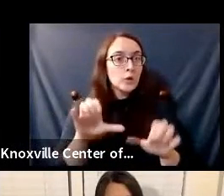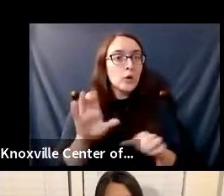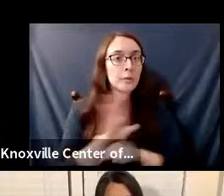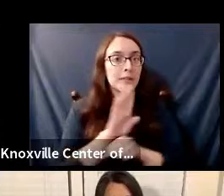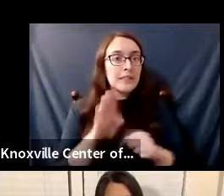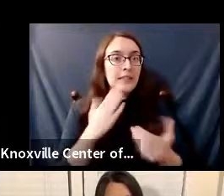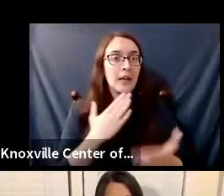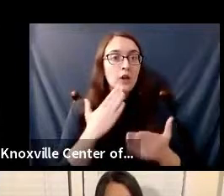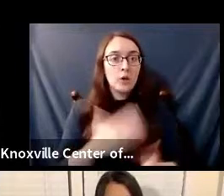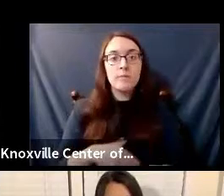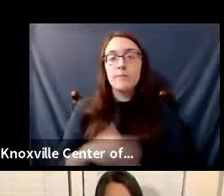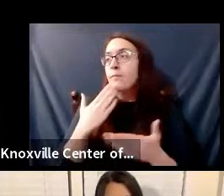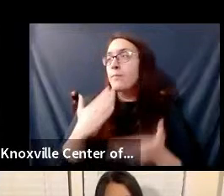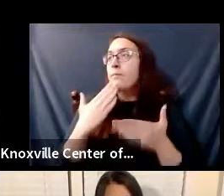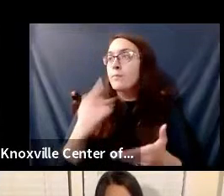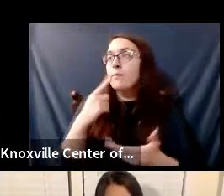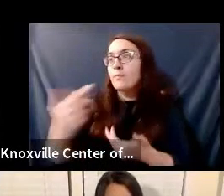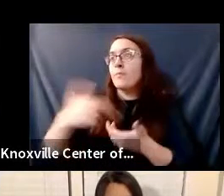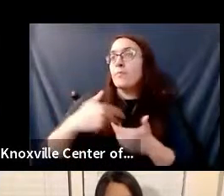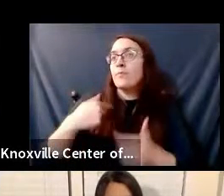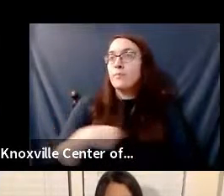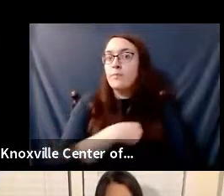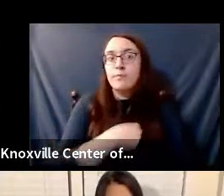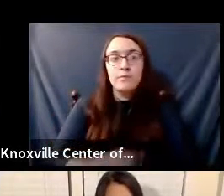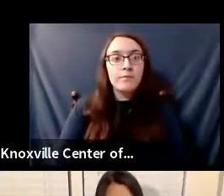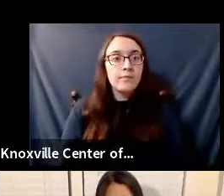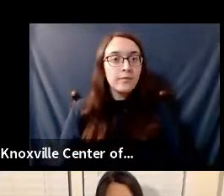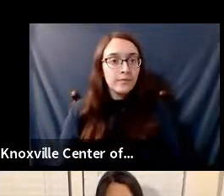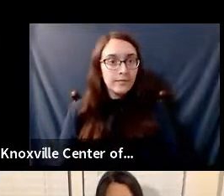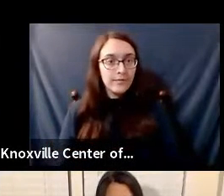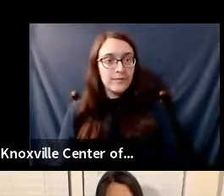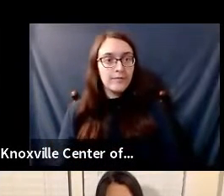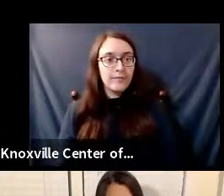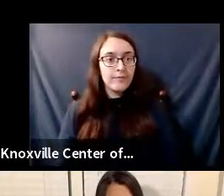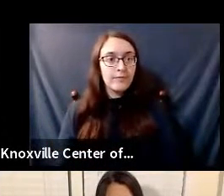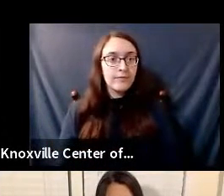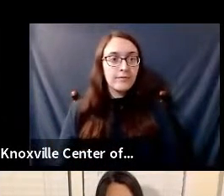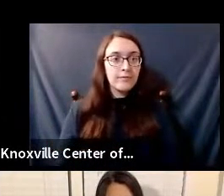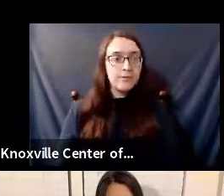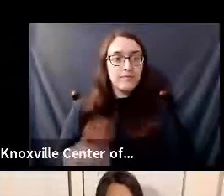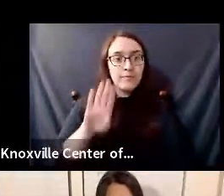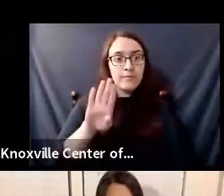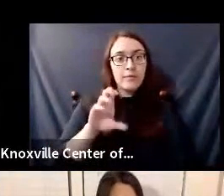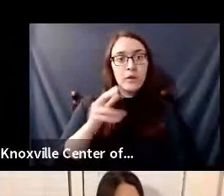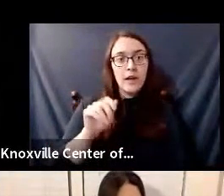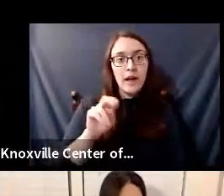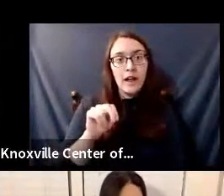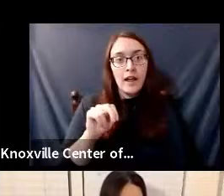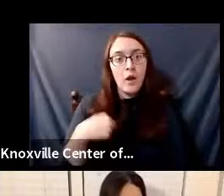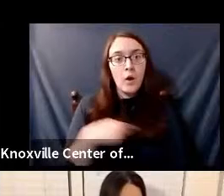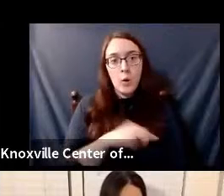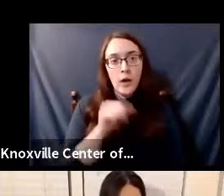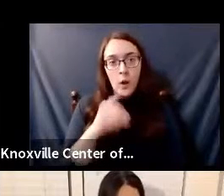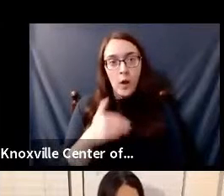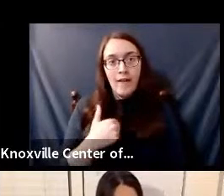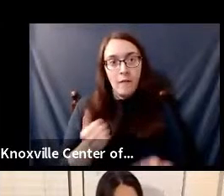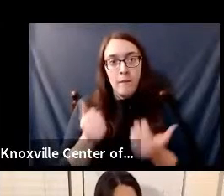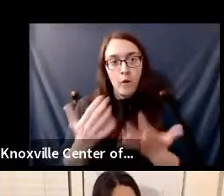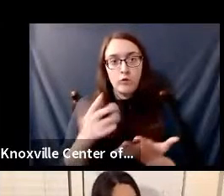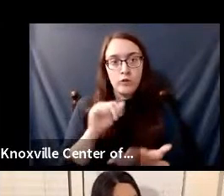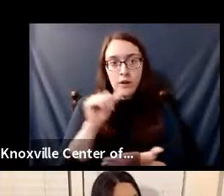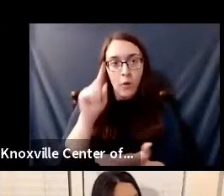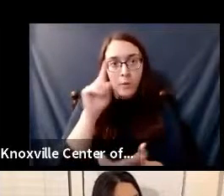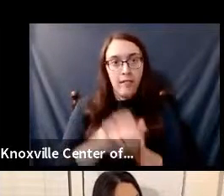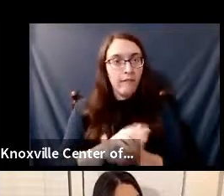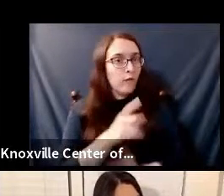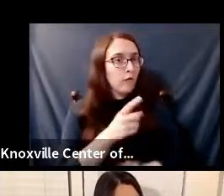much. Thank you so much for joining us, Mr. Burleson. Yes, ma'am. Thank you. Dr. Seuss, I don't believe we have a motion on the floor. Yeah, I don't think we do